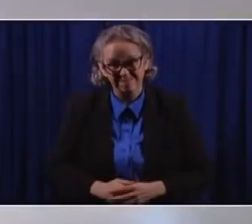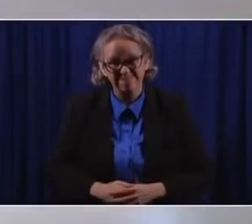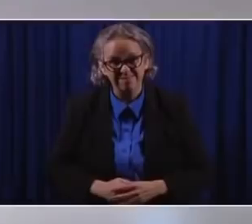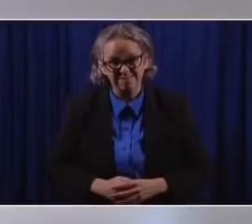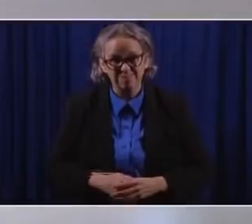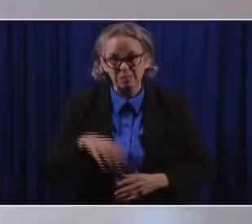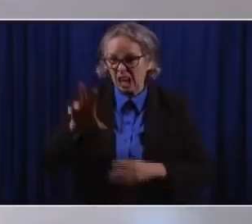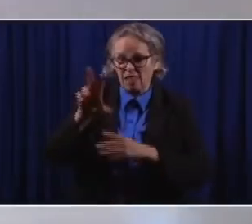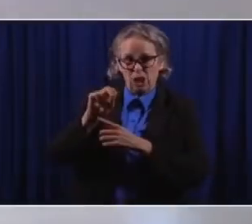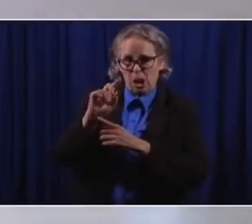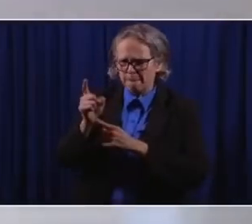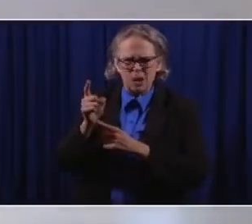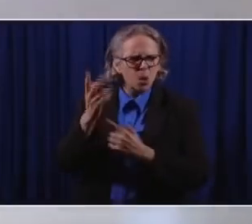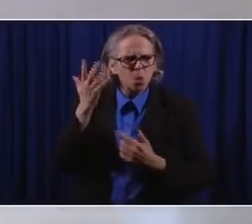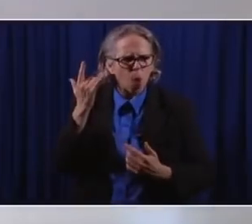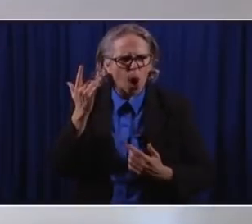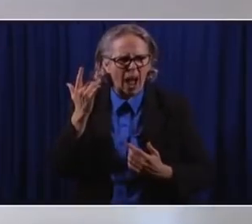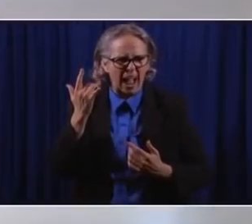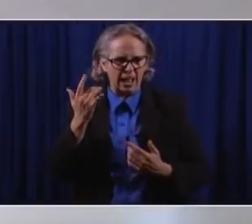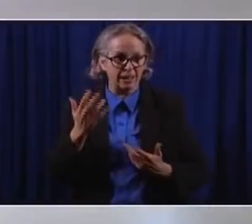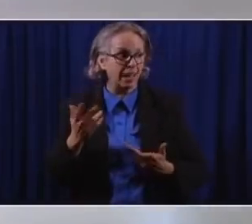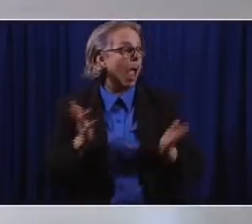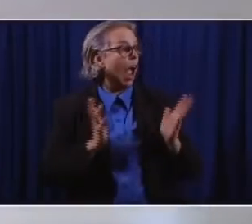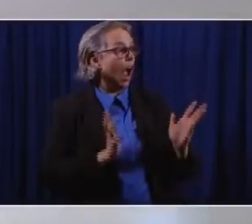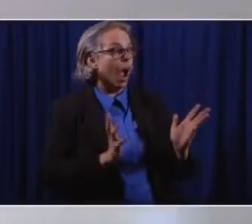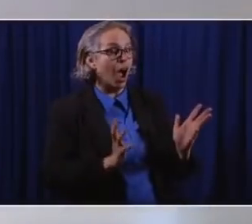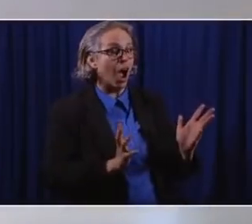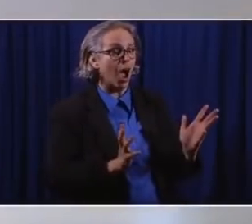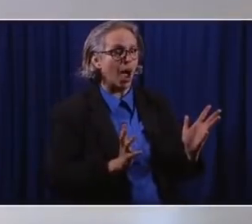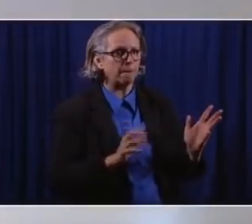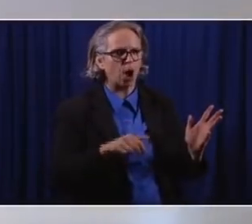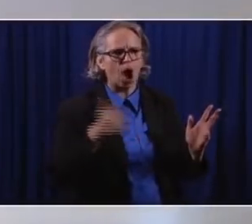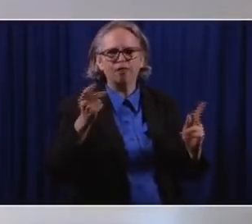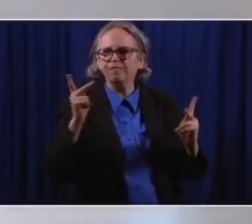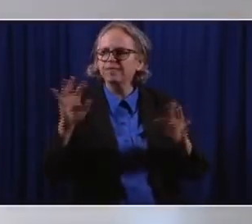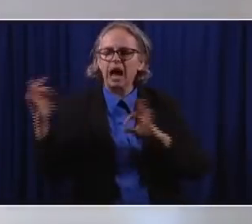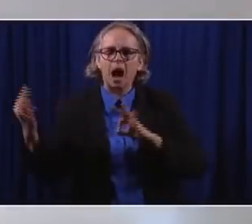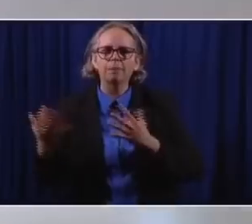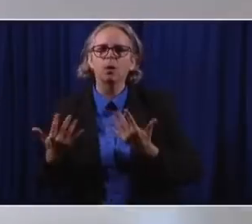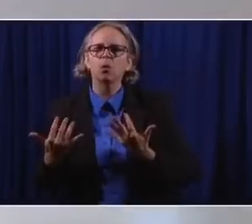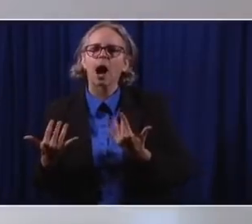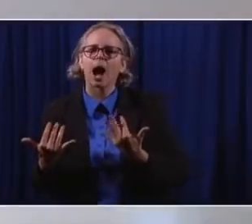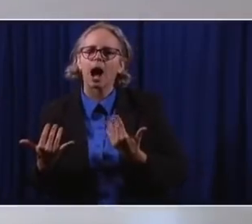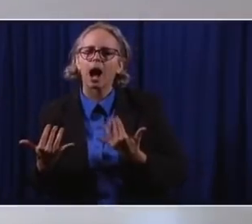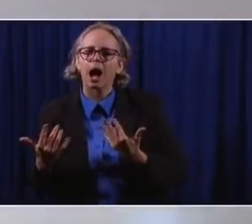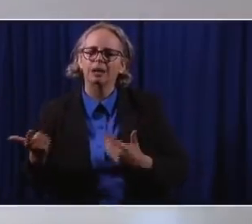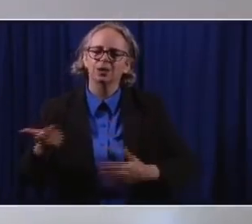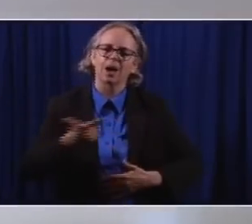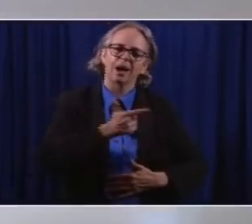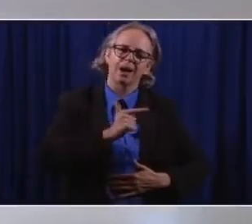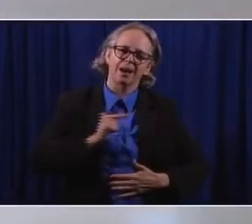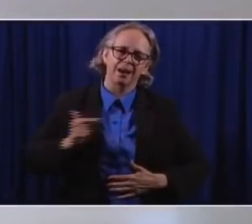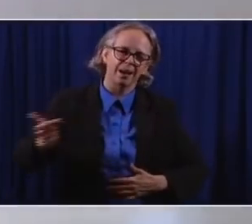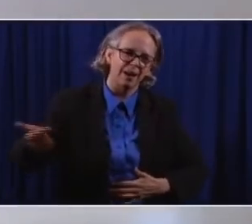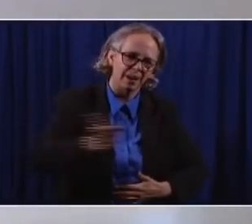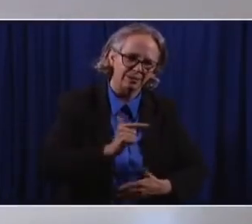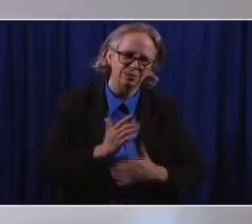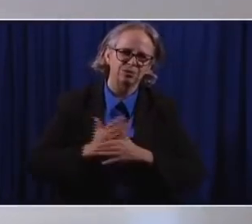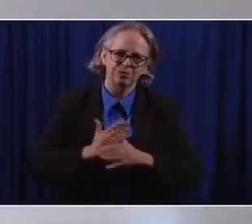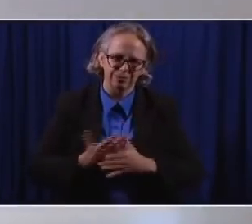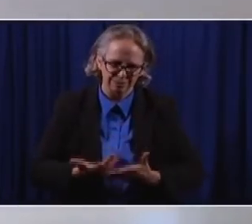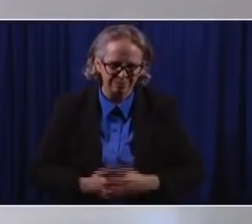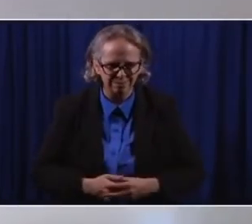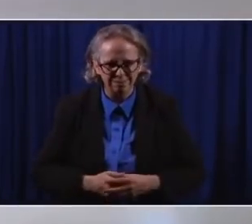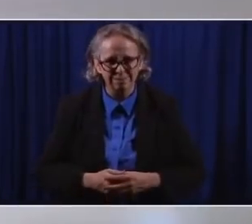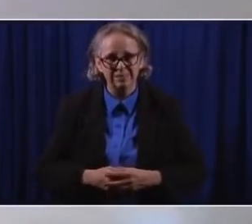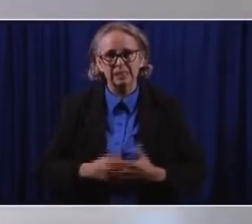allows more families time to visit. And it gives the facilities time in between each visit to sanitize spaces.